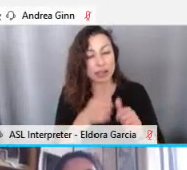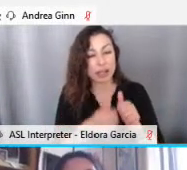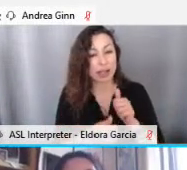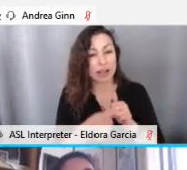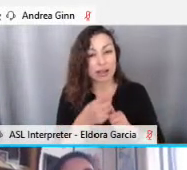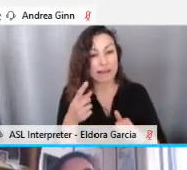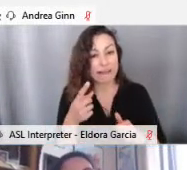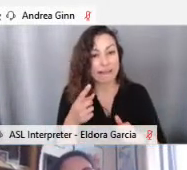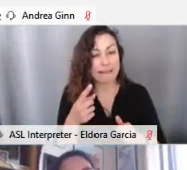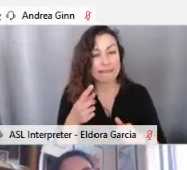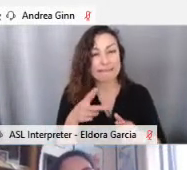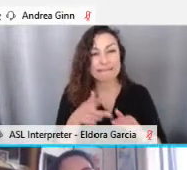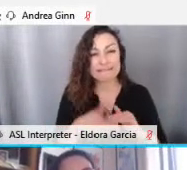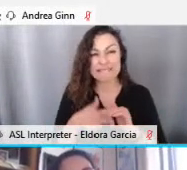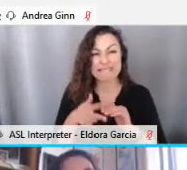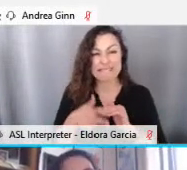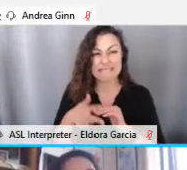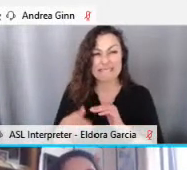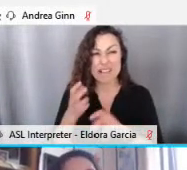everybody.